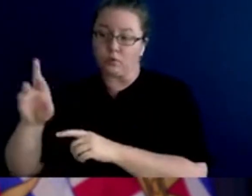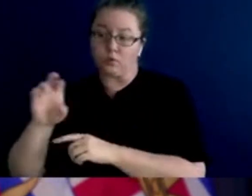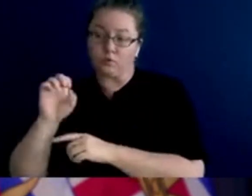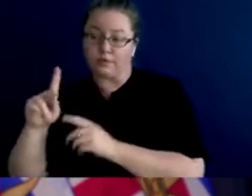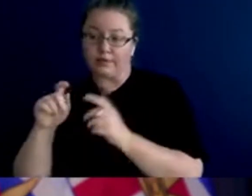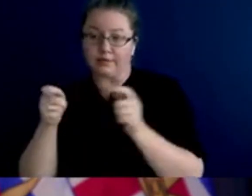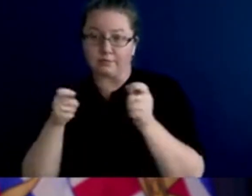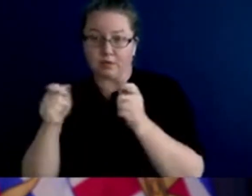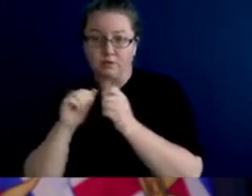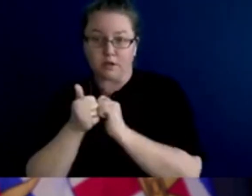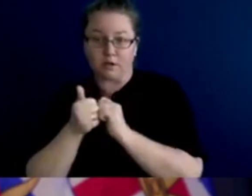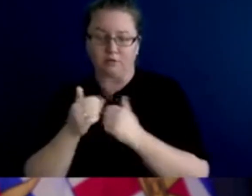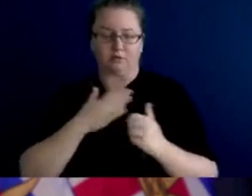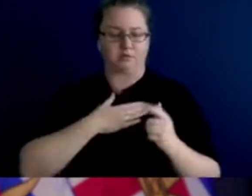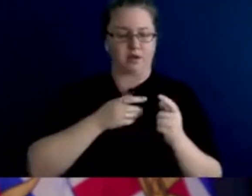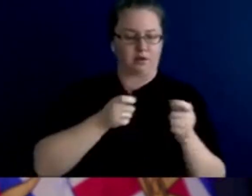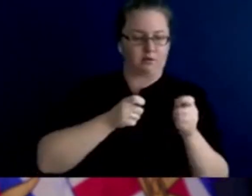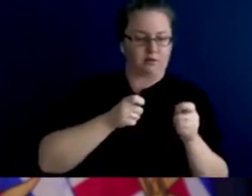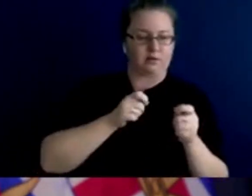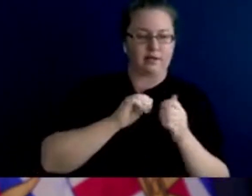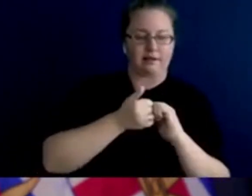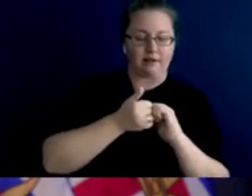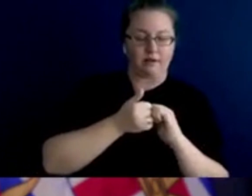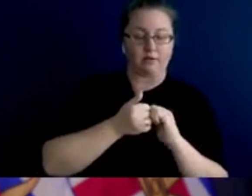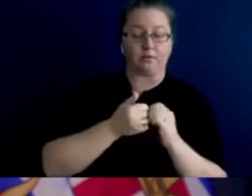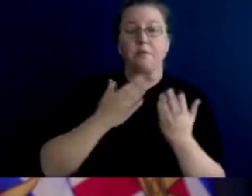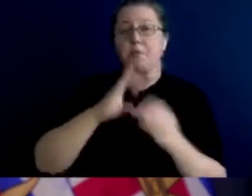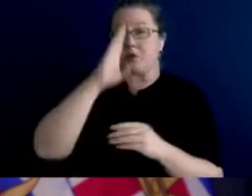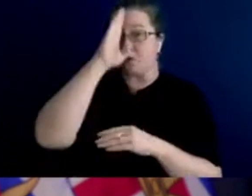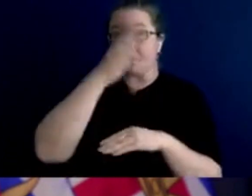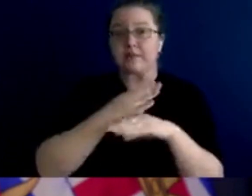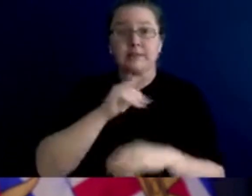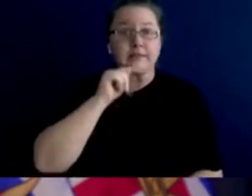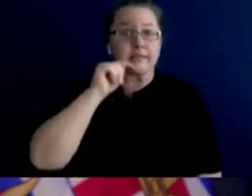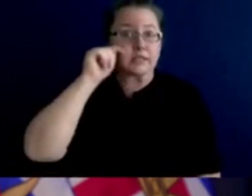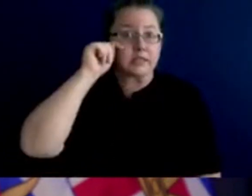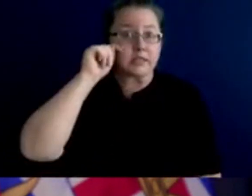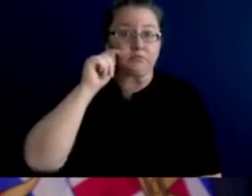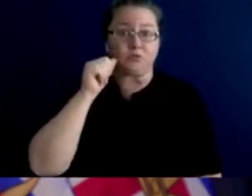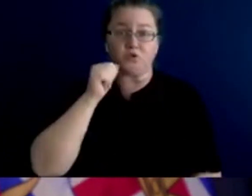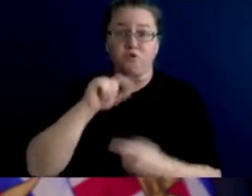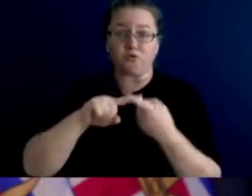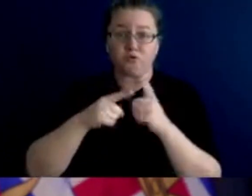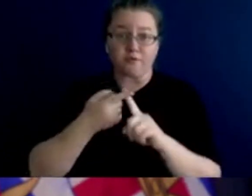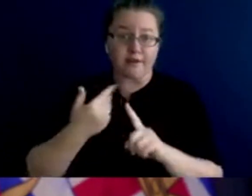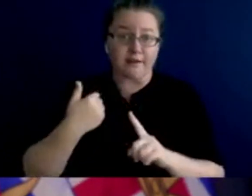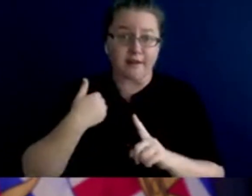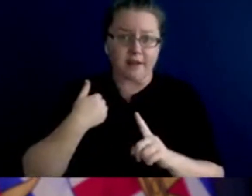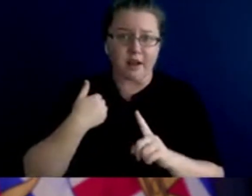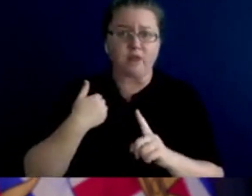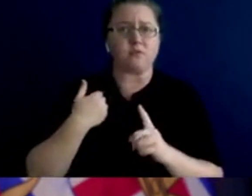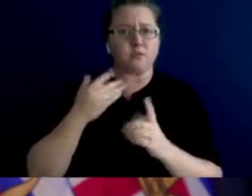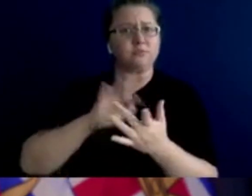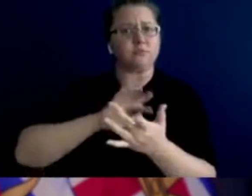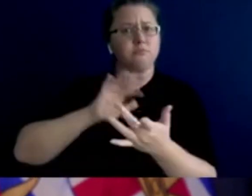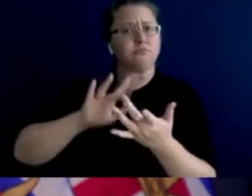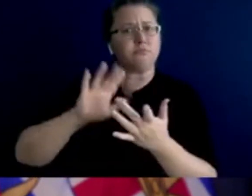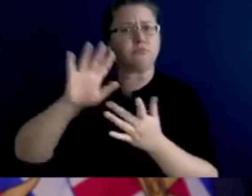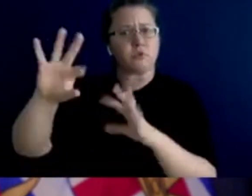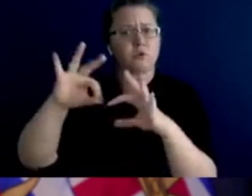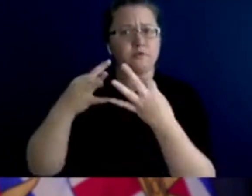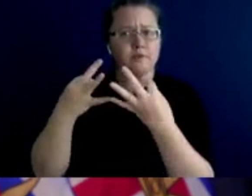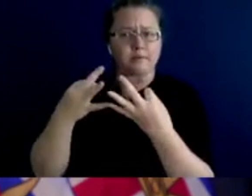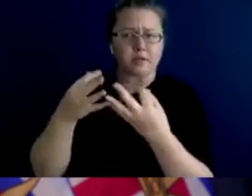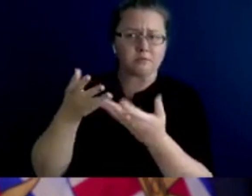to spend most of your time with. That may mean that each person in your family has one friend versus six. It may mean that you